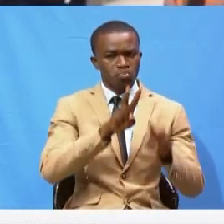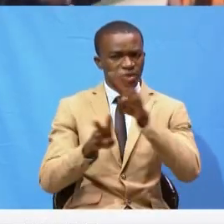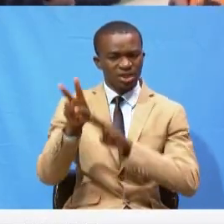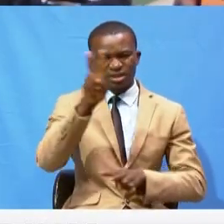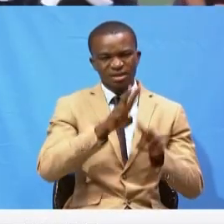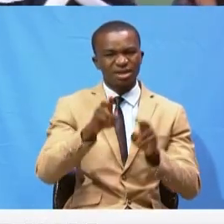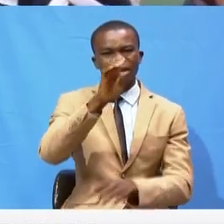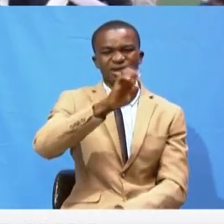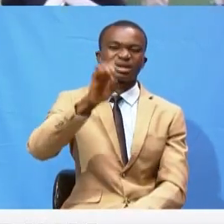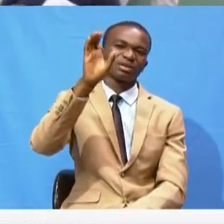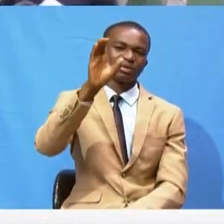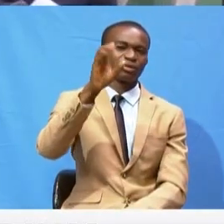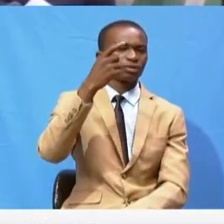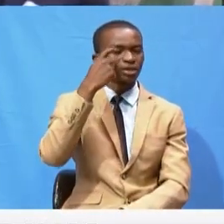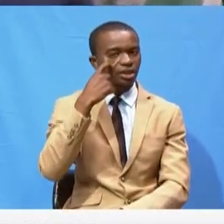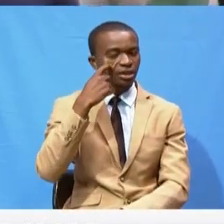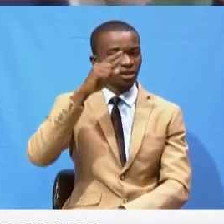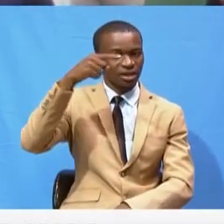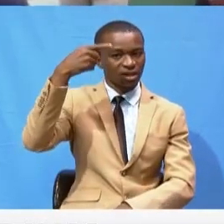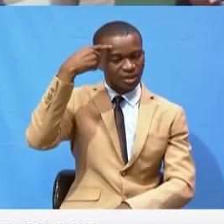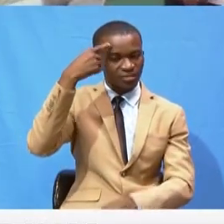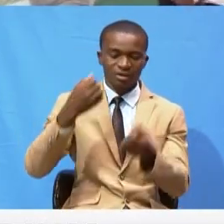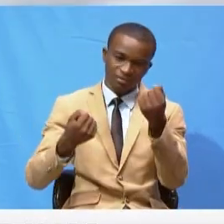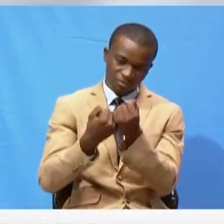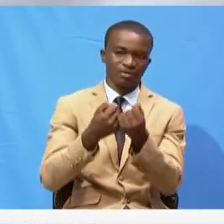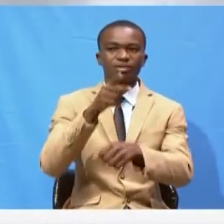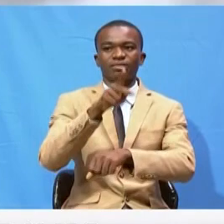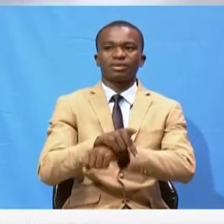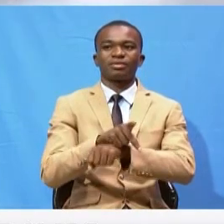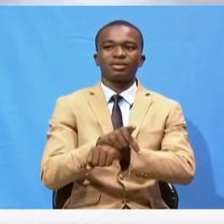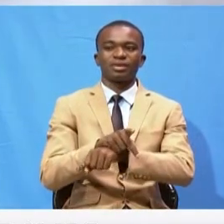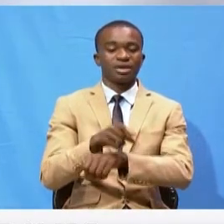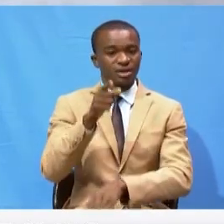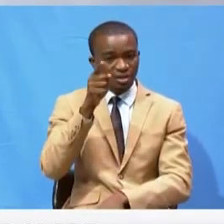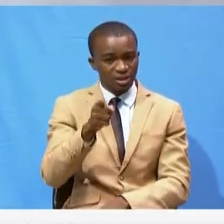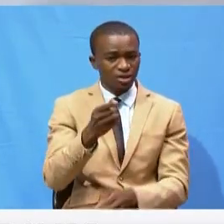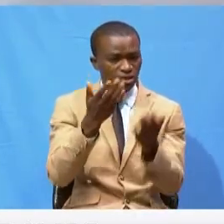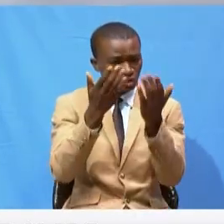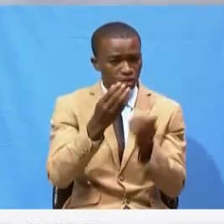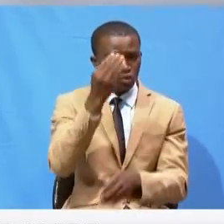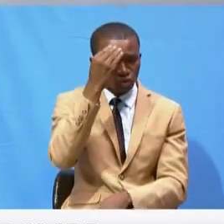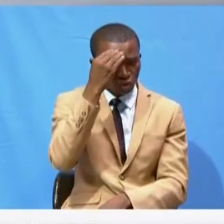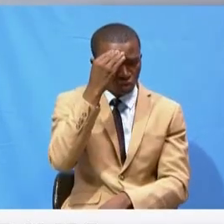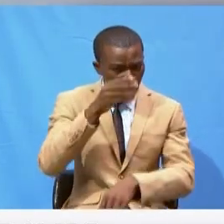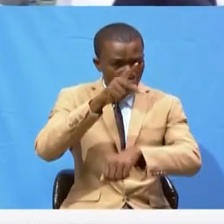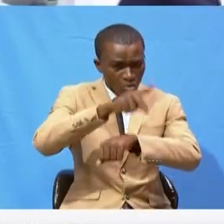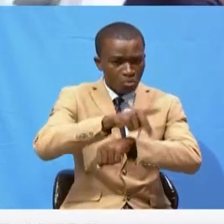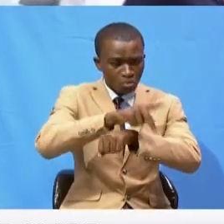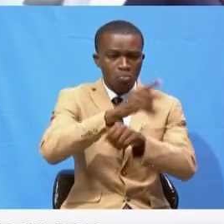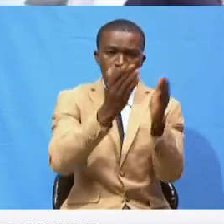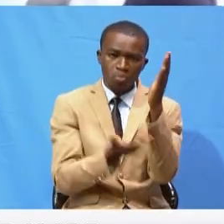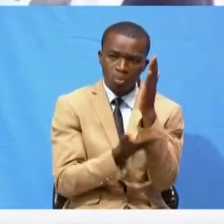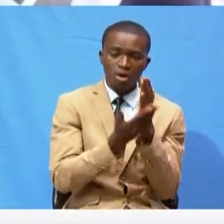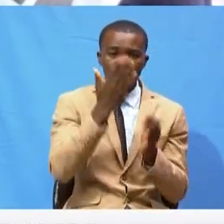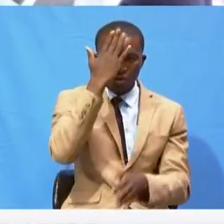of the government-funded projects. The committee, whose mandate is to scrutinize all assurances and undertakings made by the cabinet on the floor of